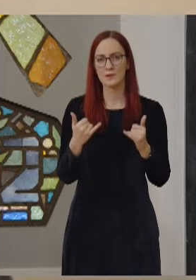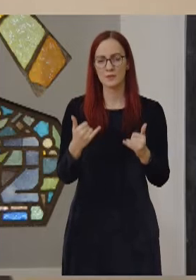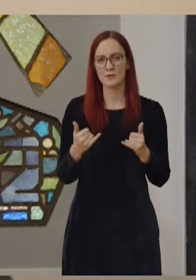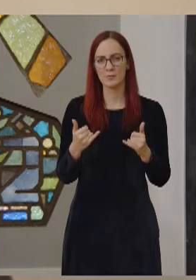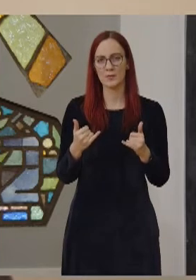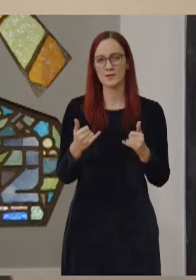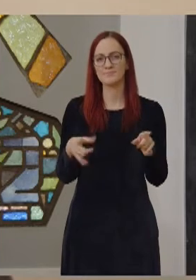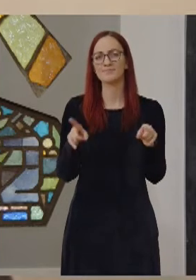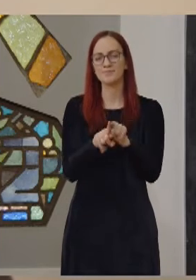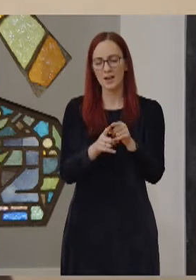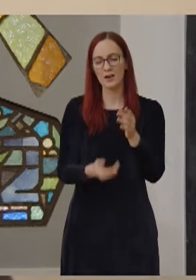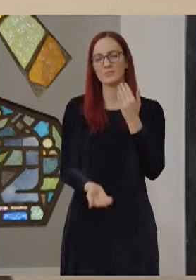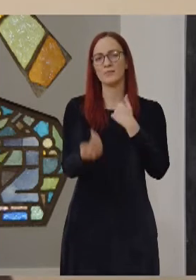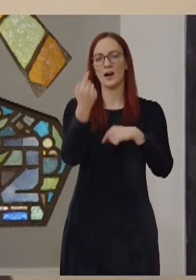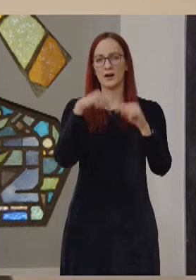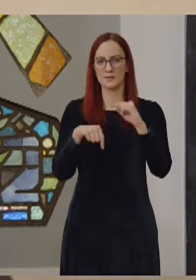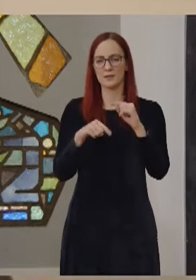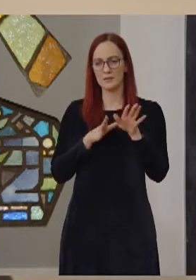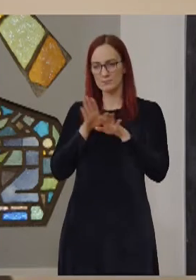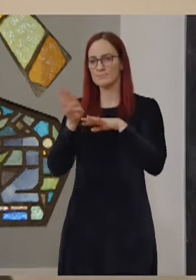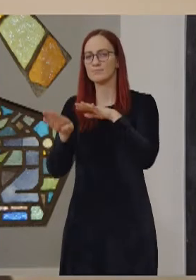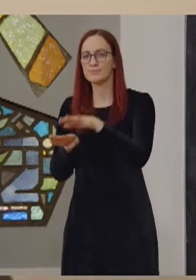we try to fight for